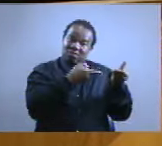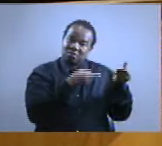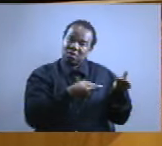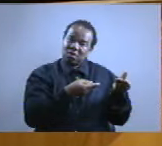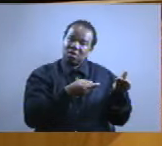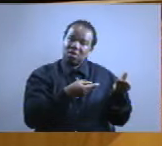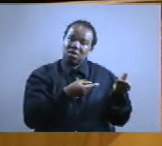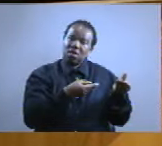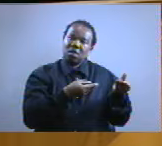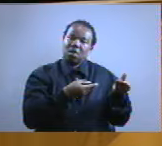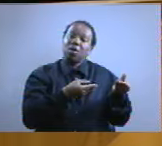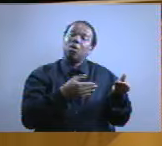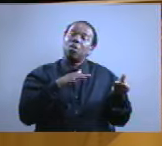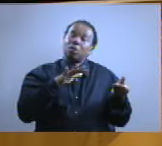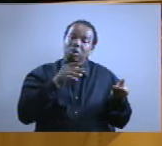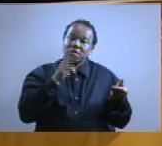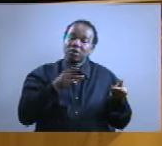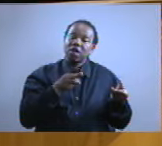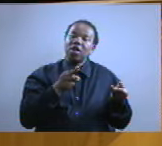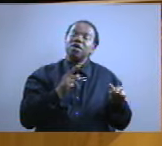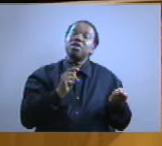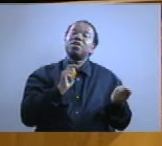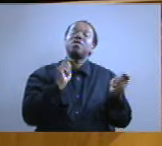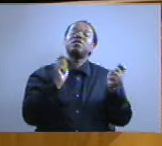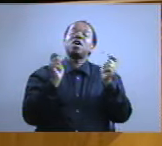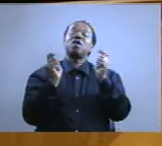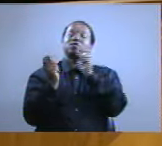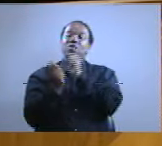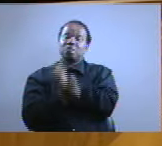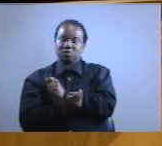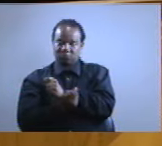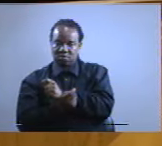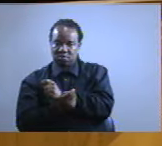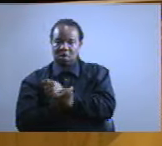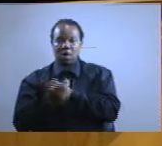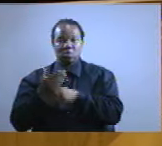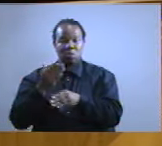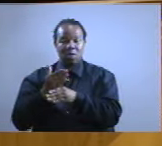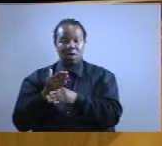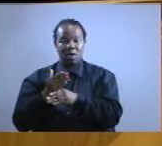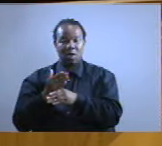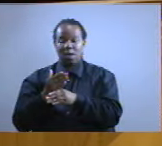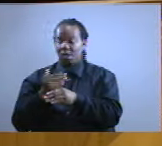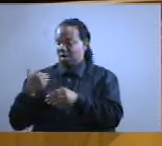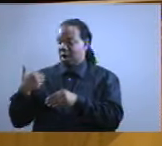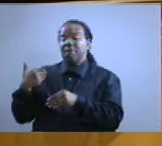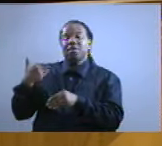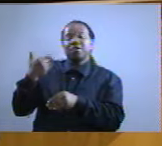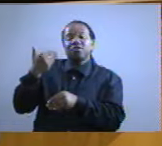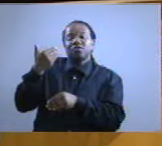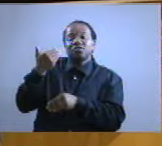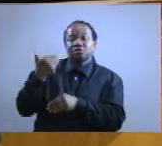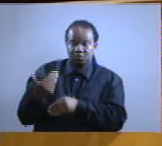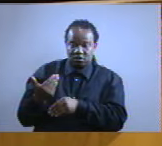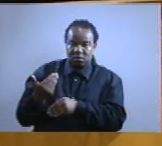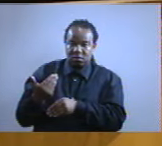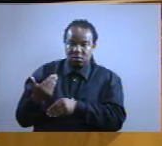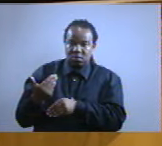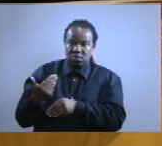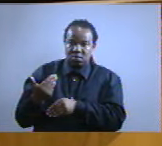will realize the transformation of the workplace. History will be a situation